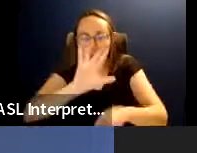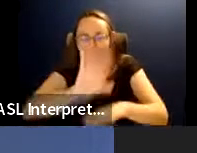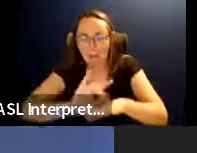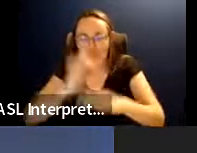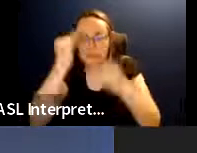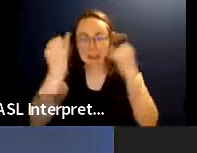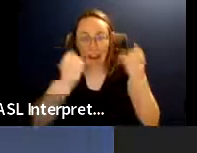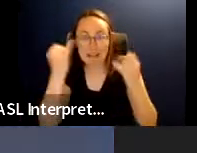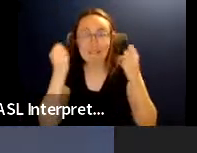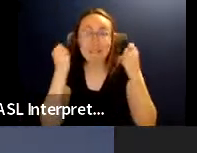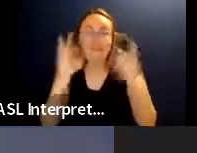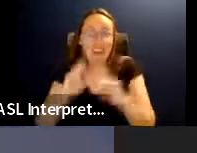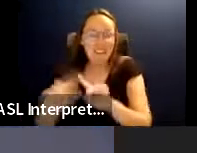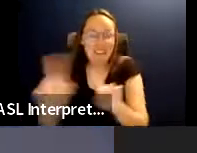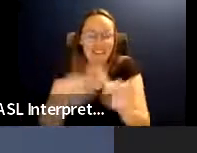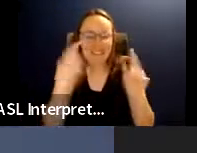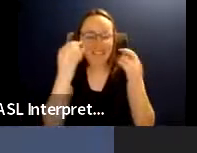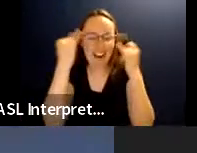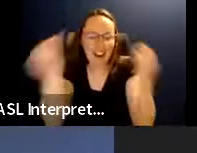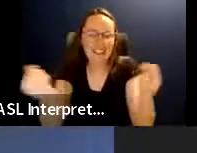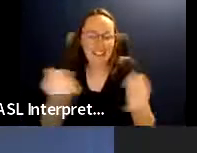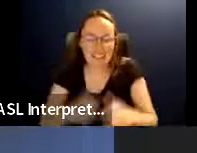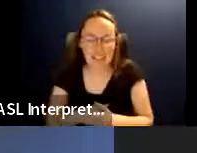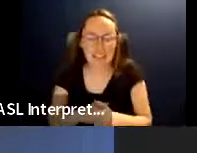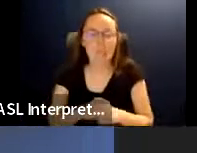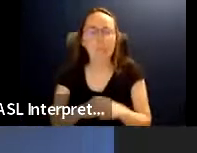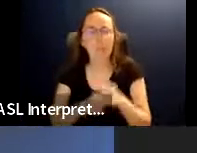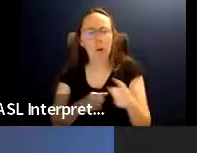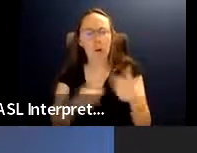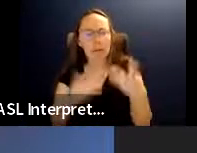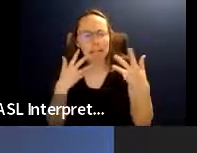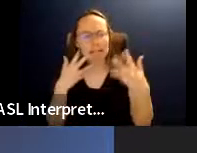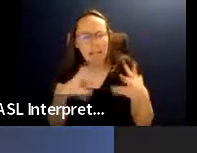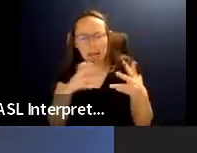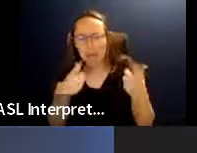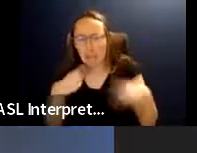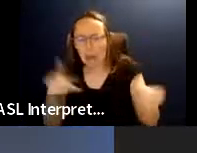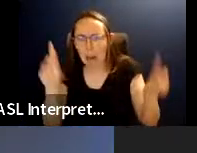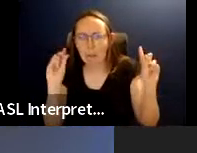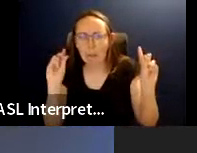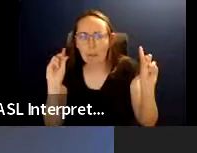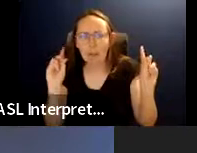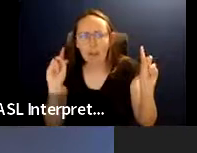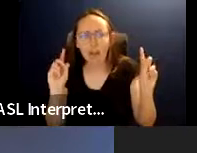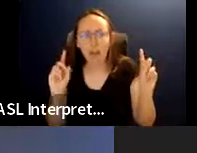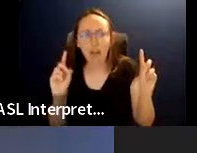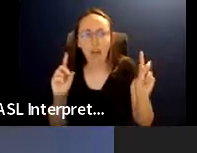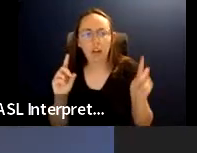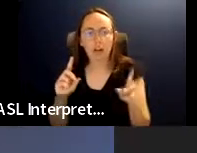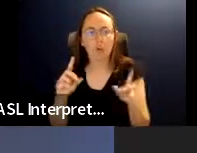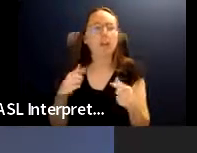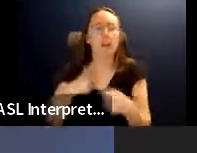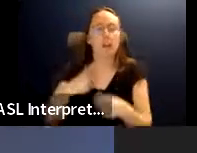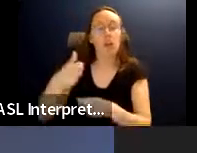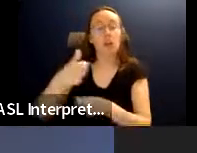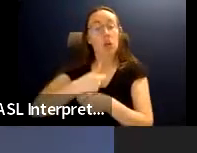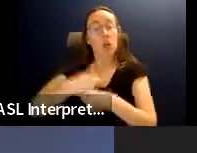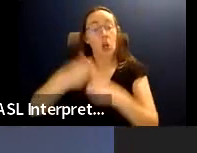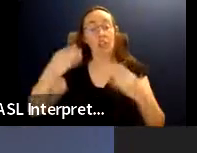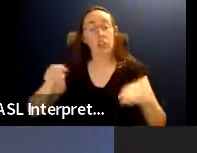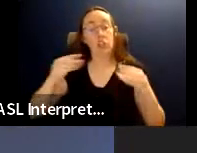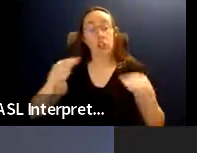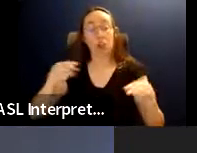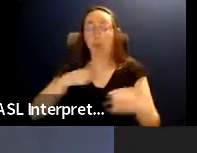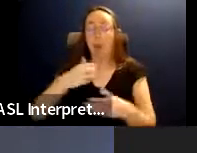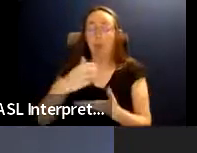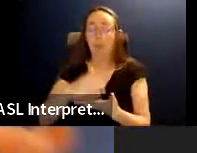an example, and the sound's not working. All it is just, I was at a coffee shop and I had a cup of